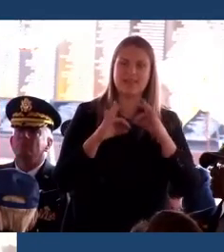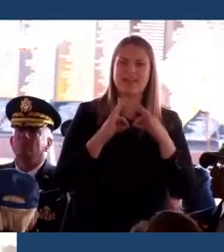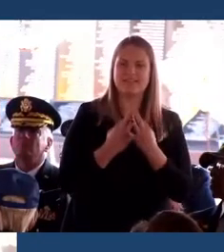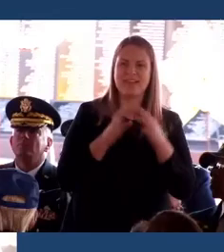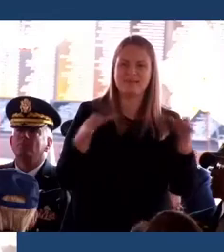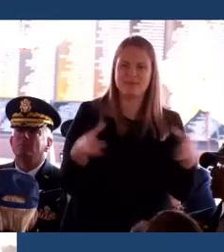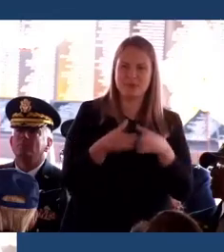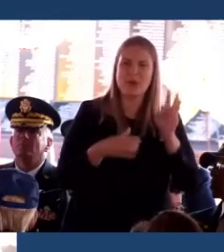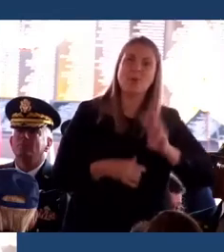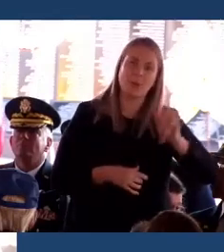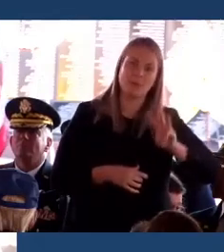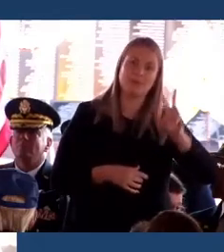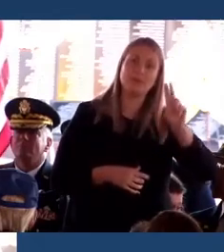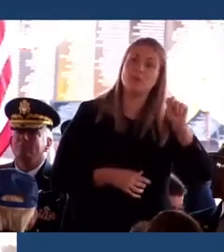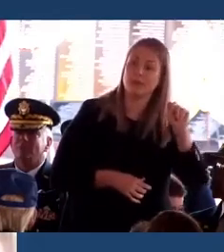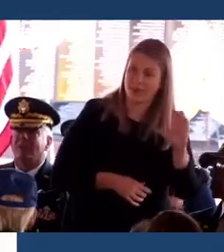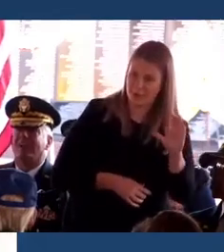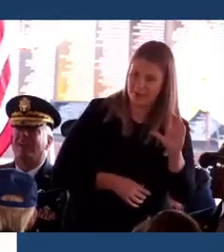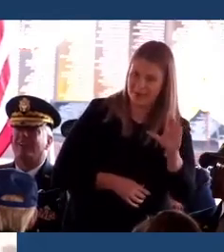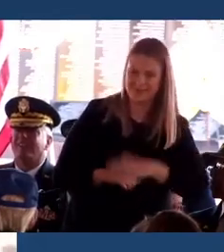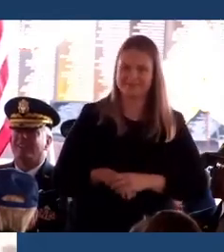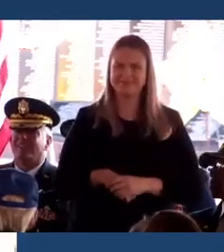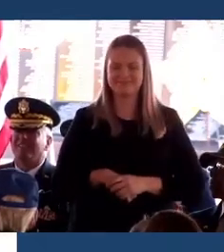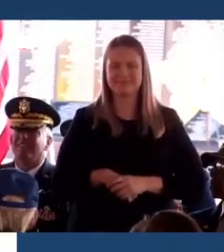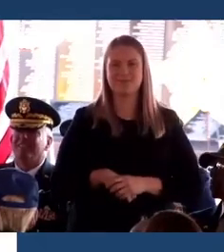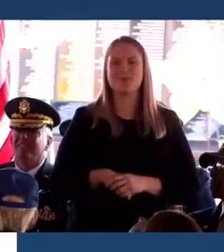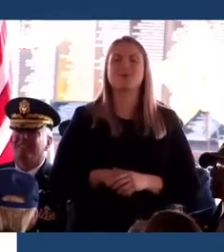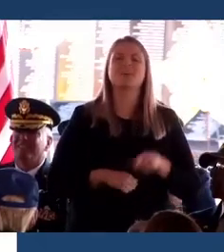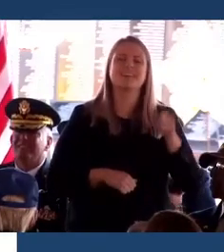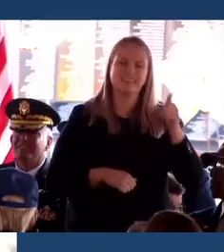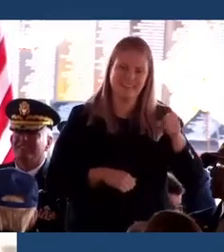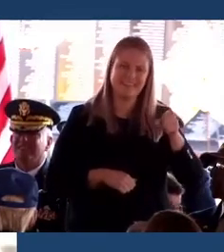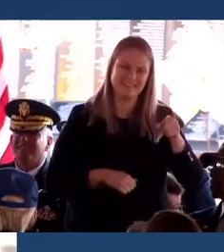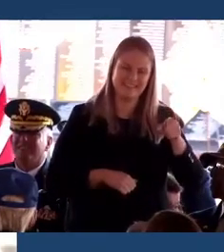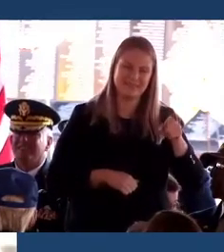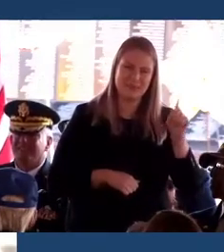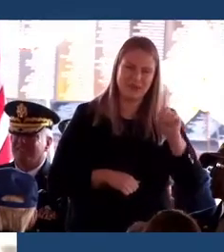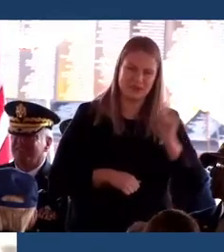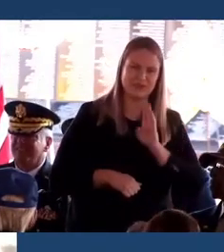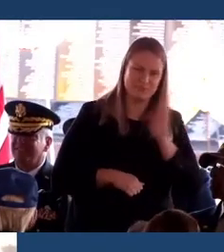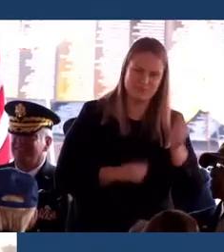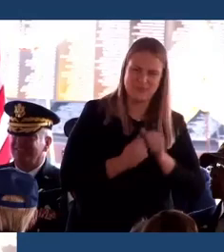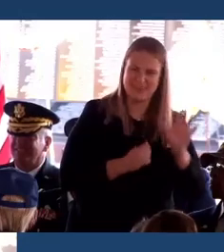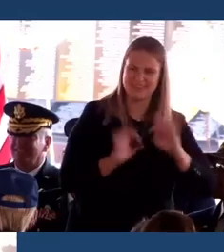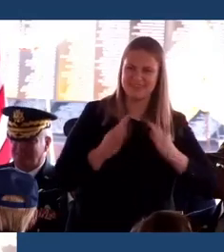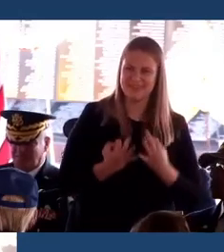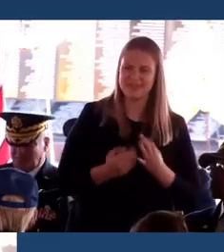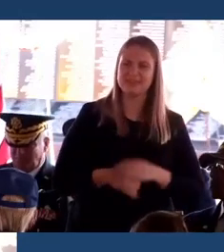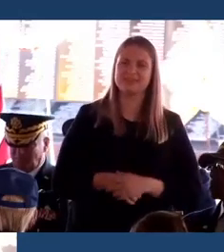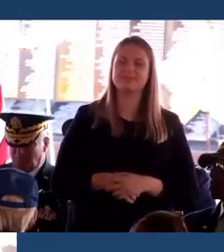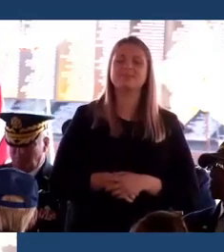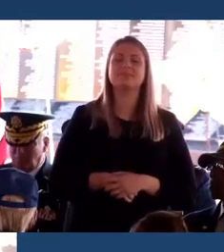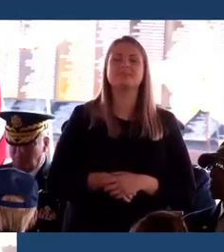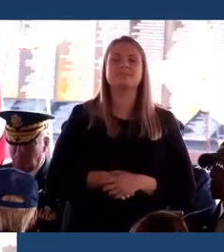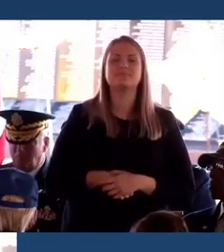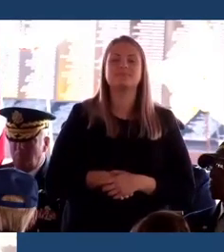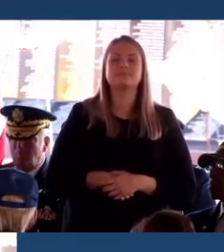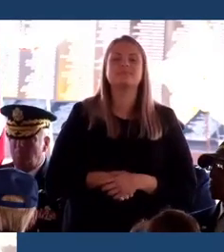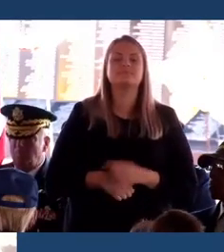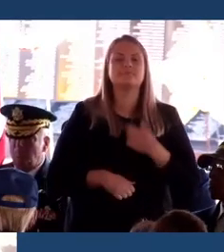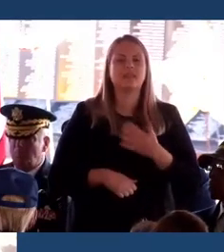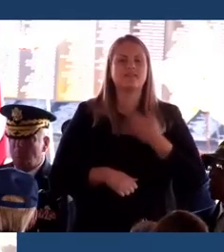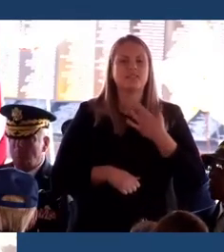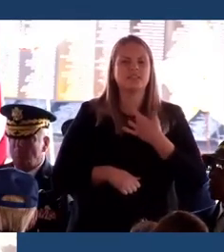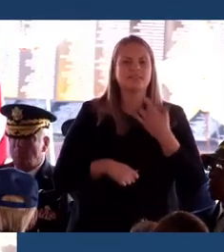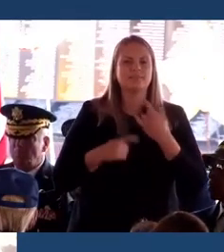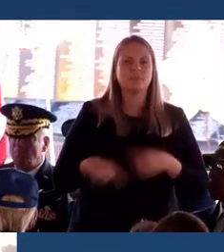in Wilmington, North Carolina. So he is where he should be with his family. But I also feel that it